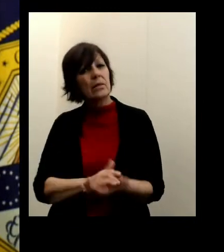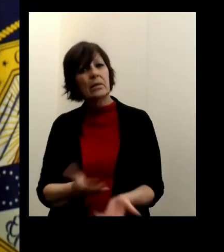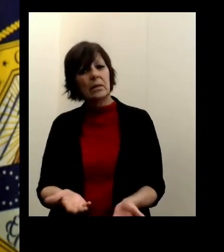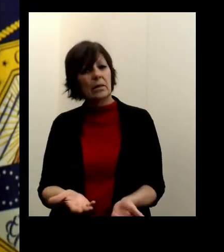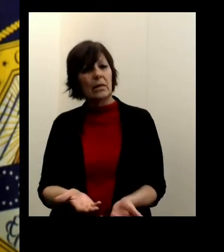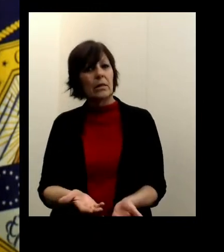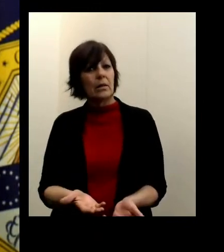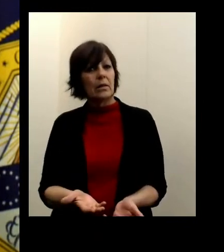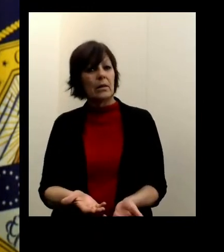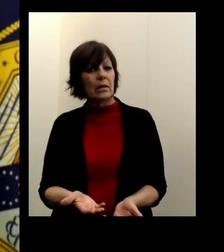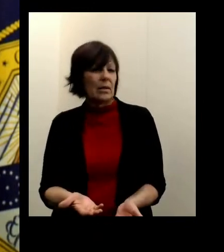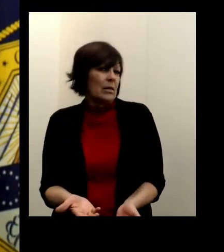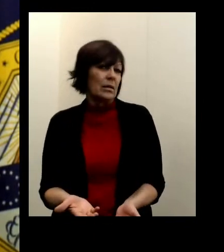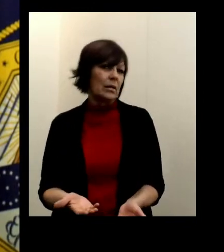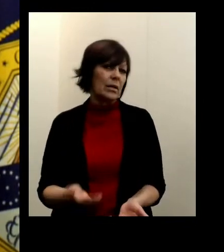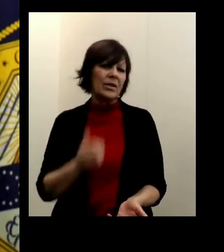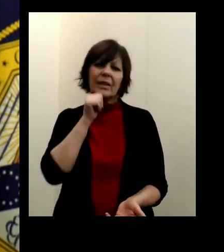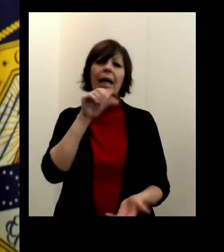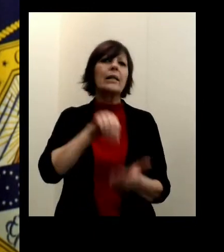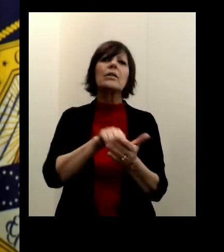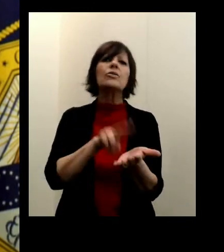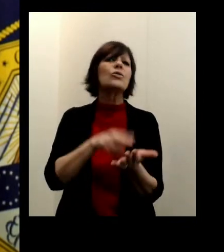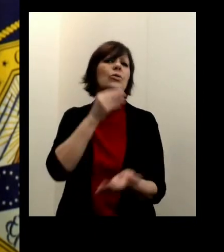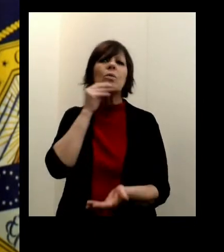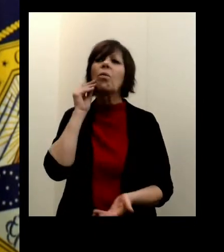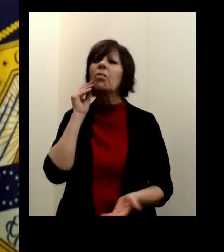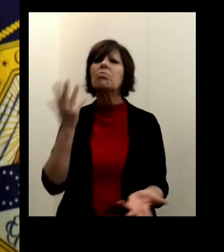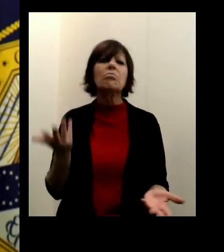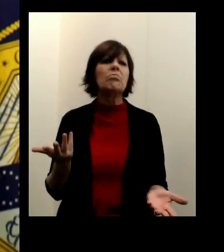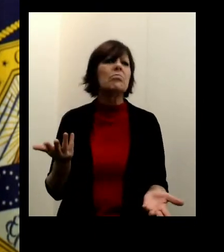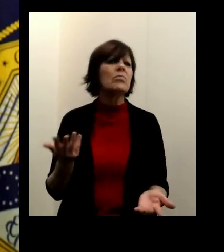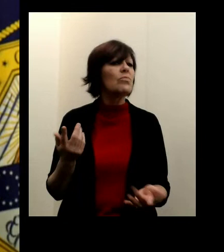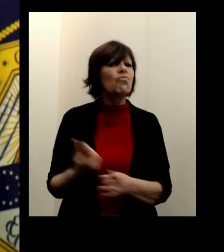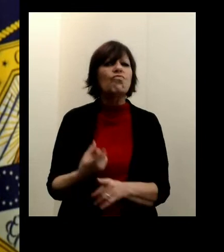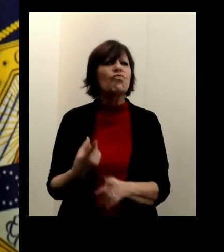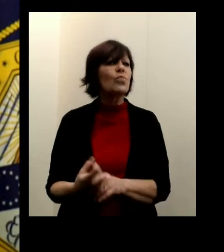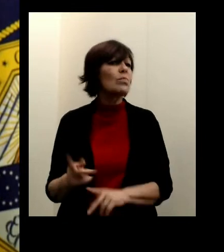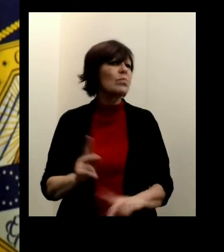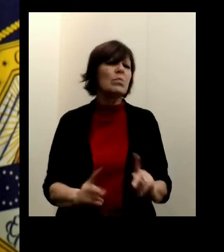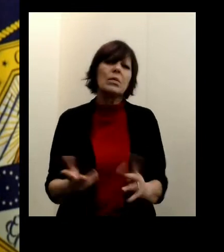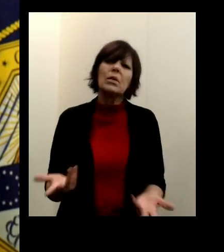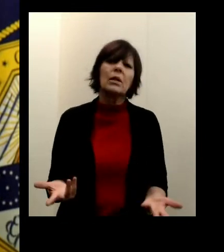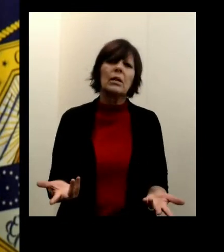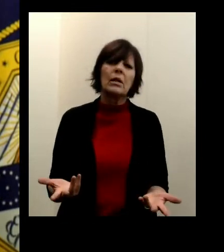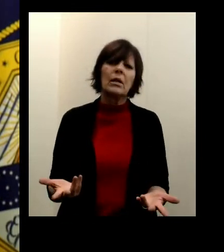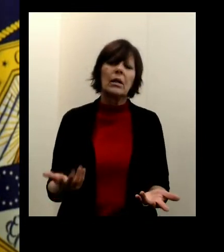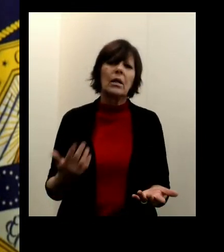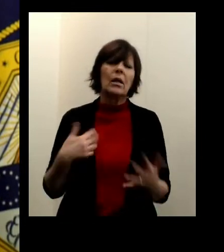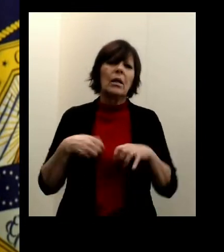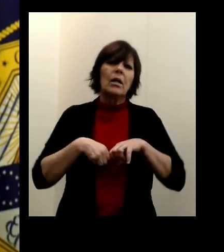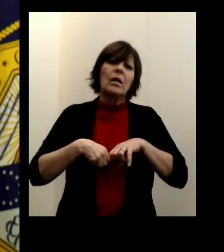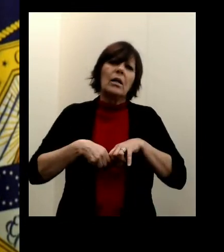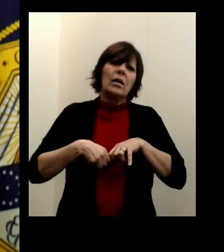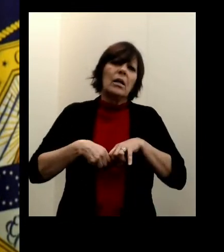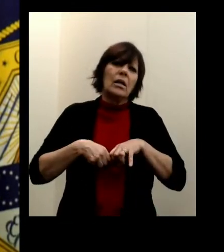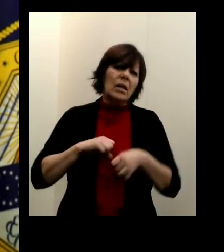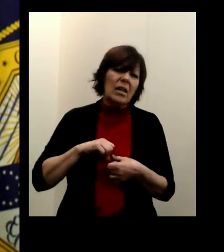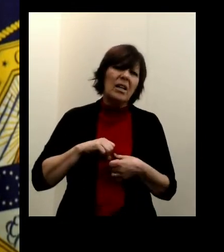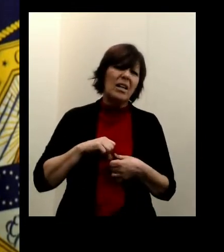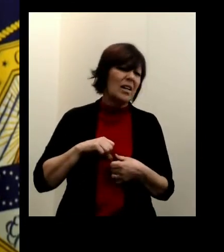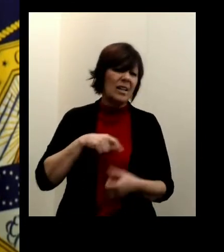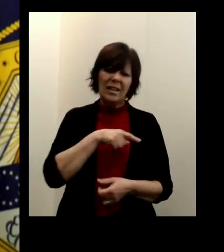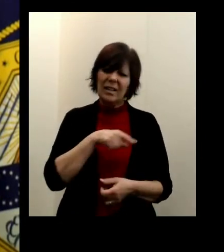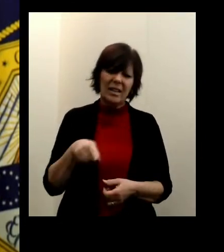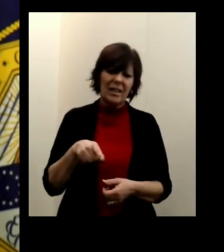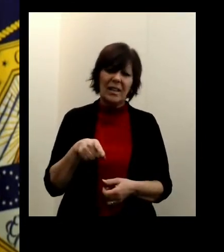not very old people. These were not people in nursing homes. And it just breaks my heart, because these are